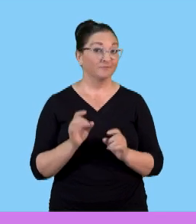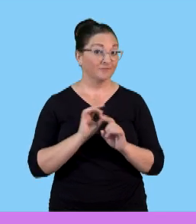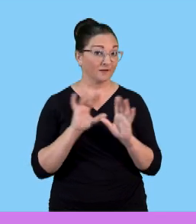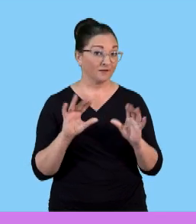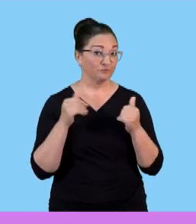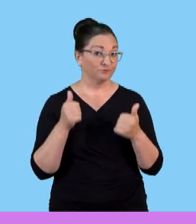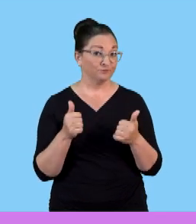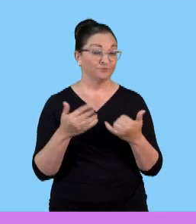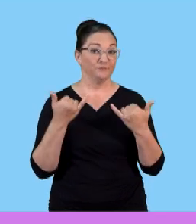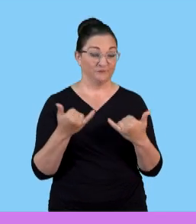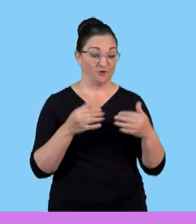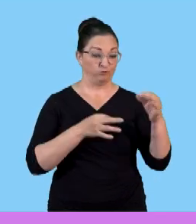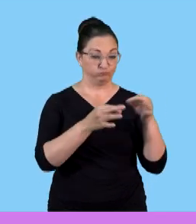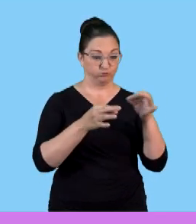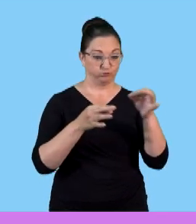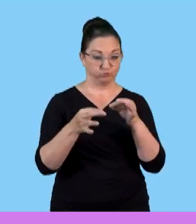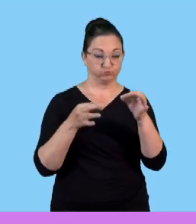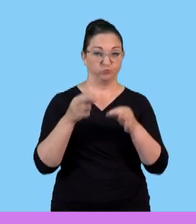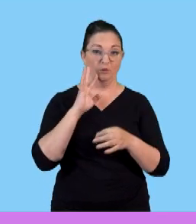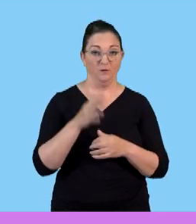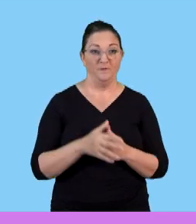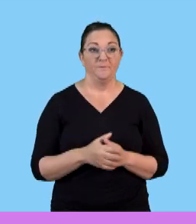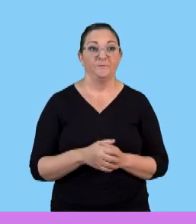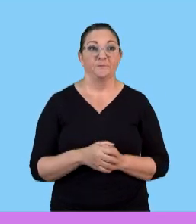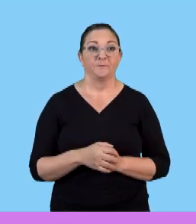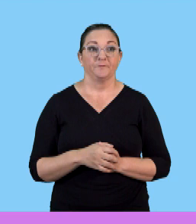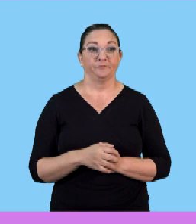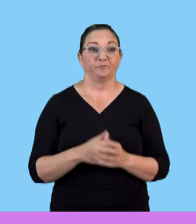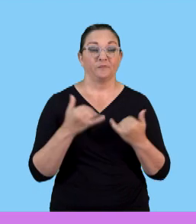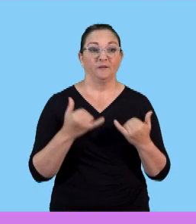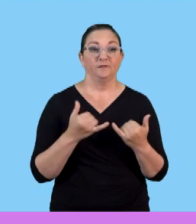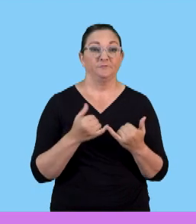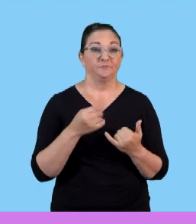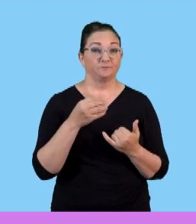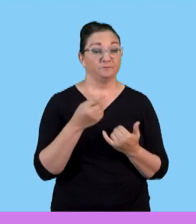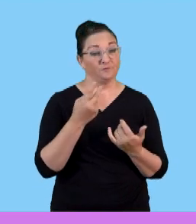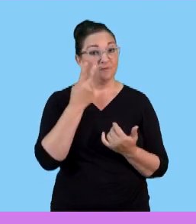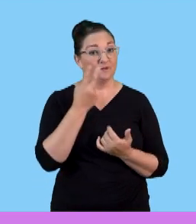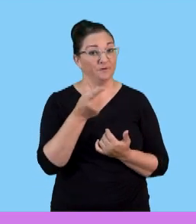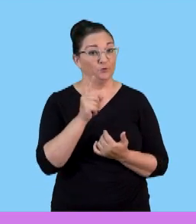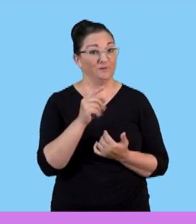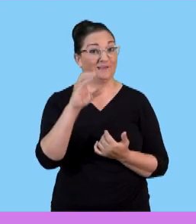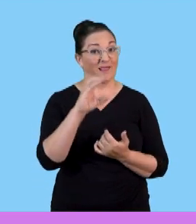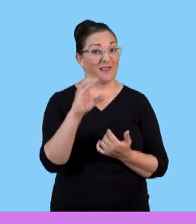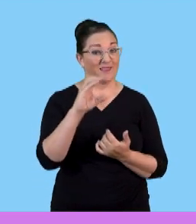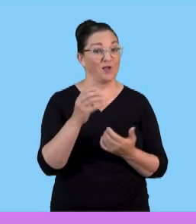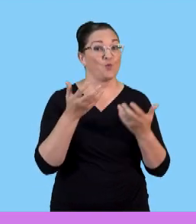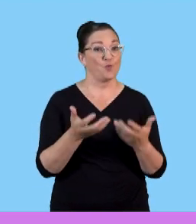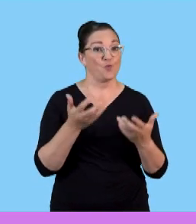squared. Are we clear? I'm going to substitute now. I will go to this part here. It says, note that Catherine